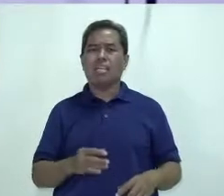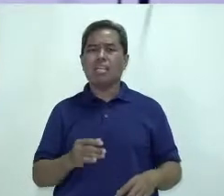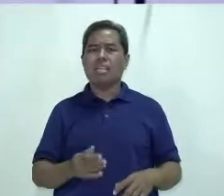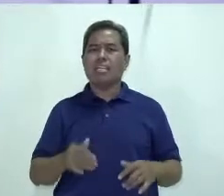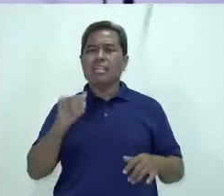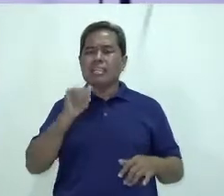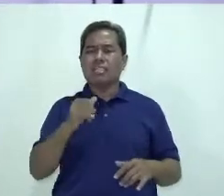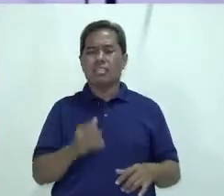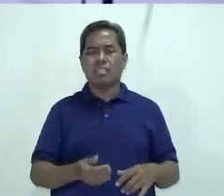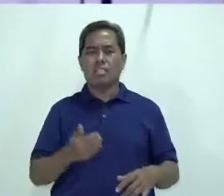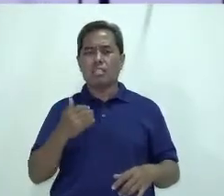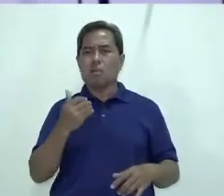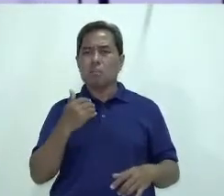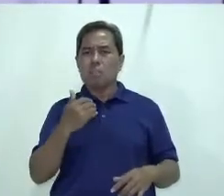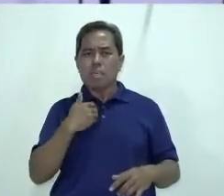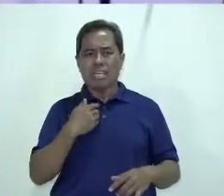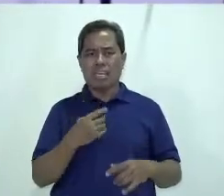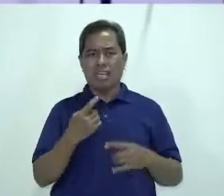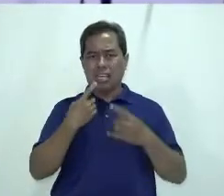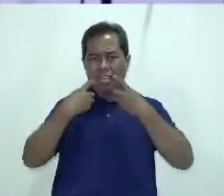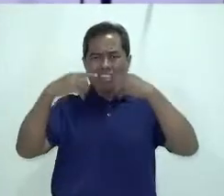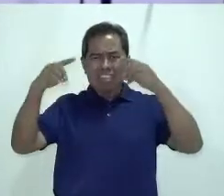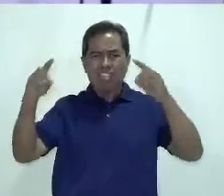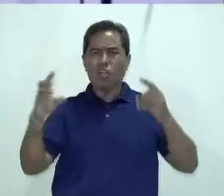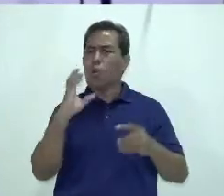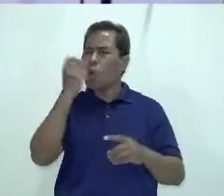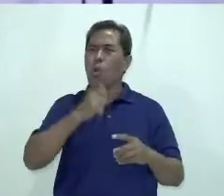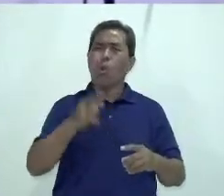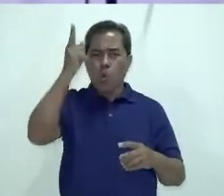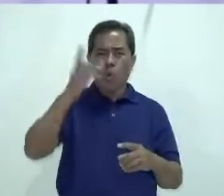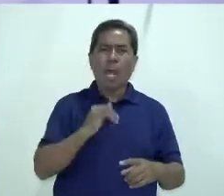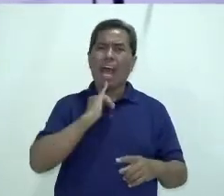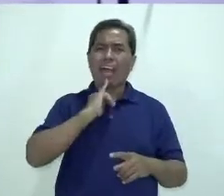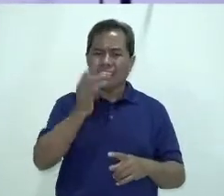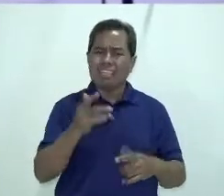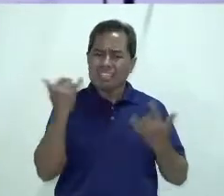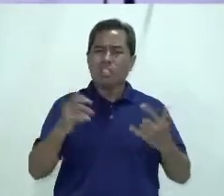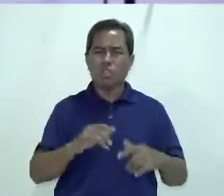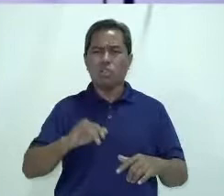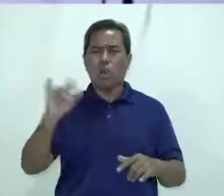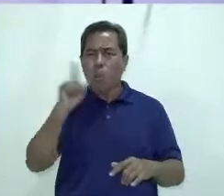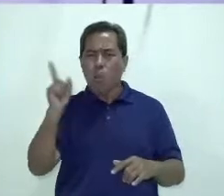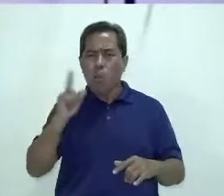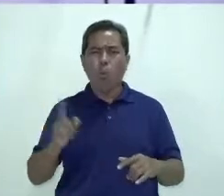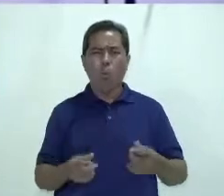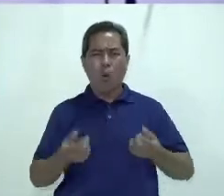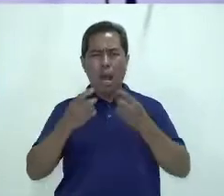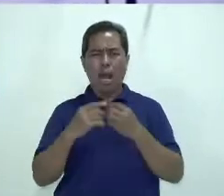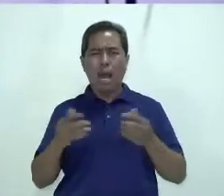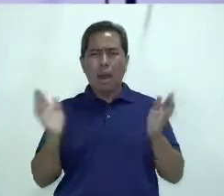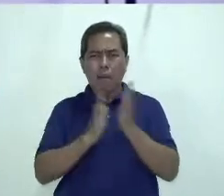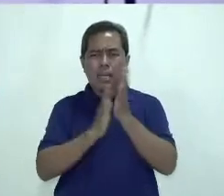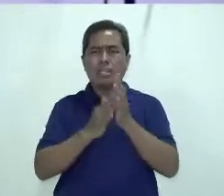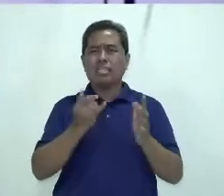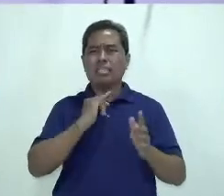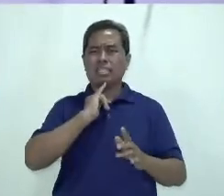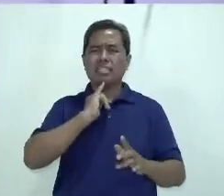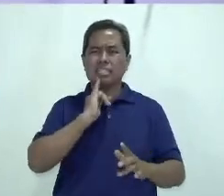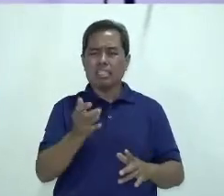God says he is. That's what praising is. It's never